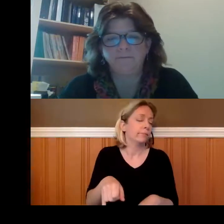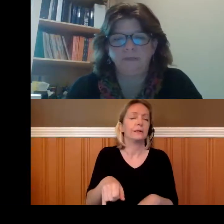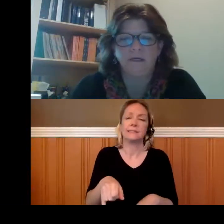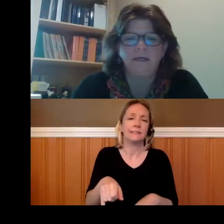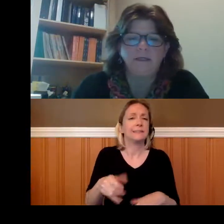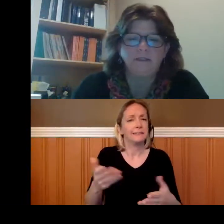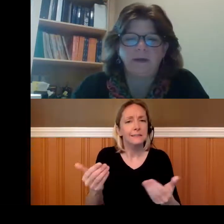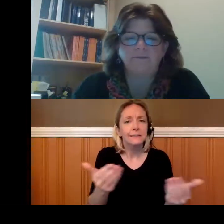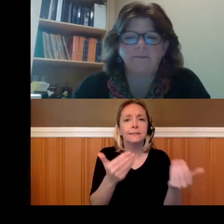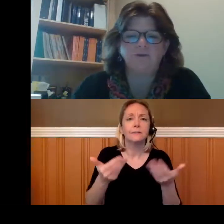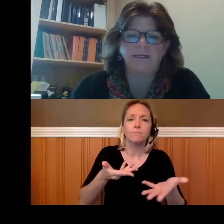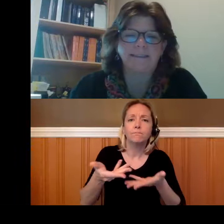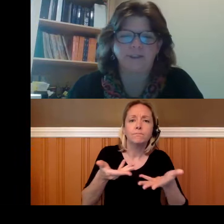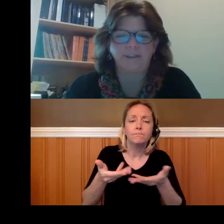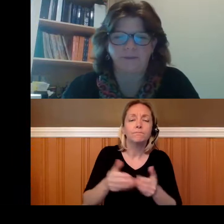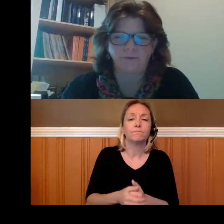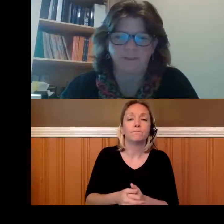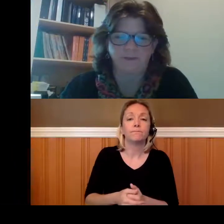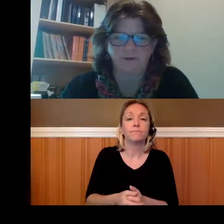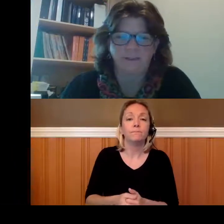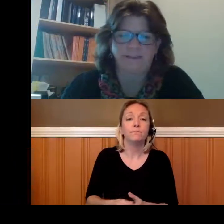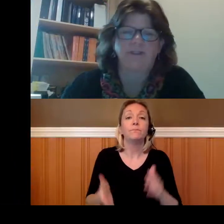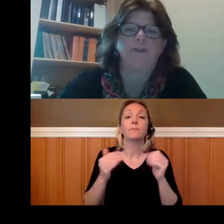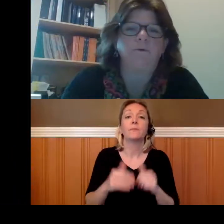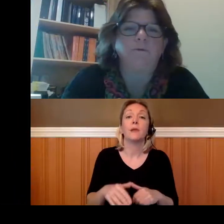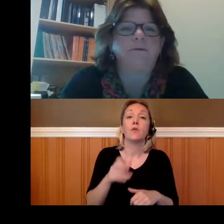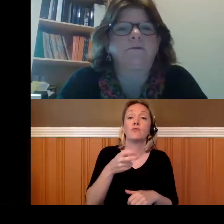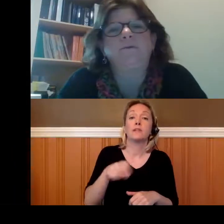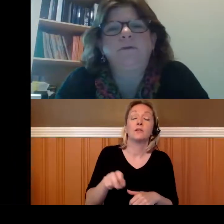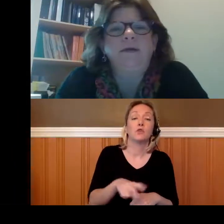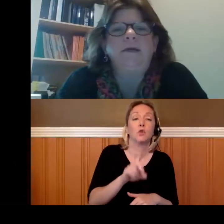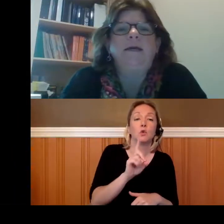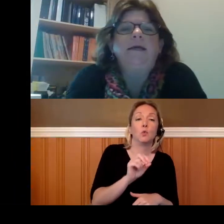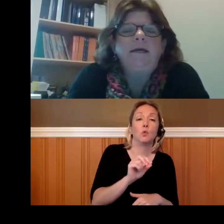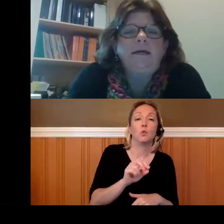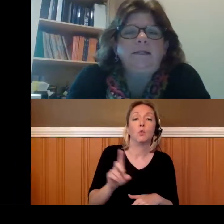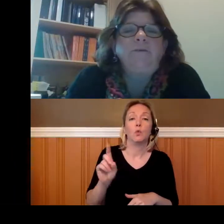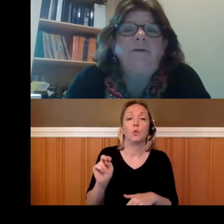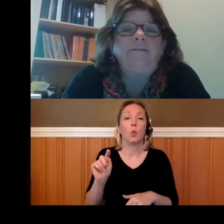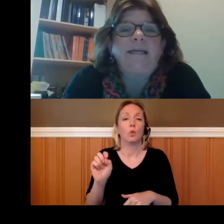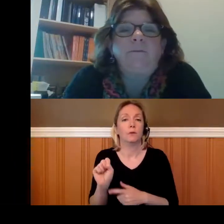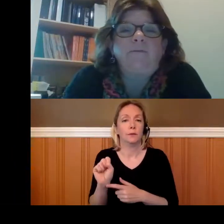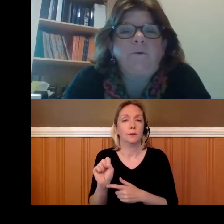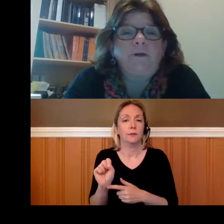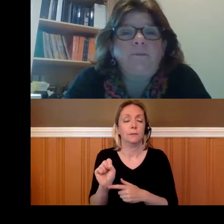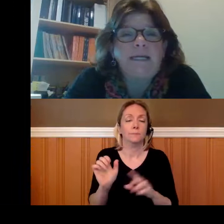So we have some transition do's and some transition don'ts. So 5 days before your